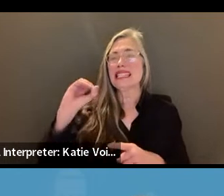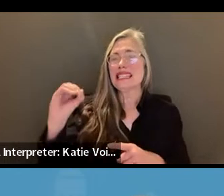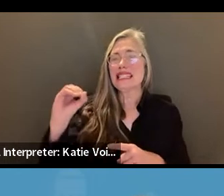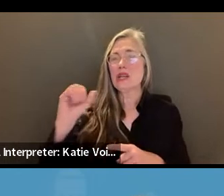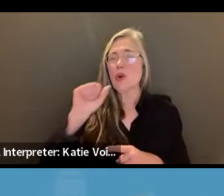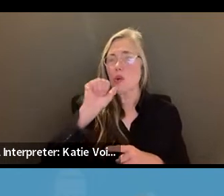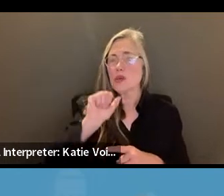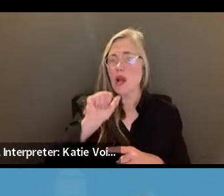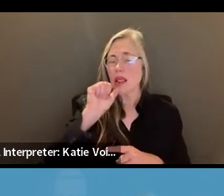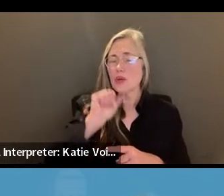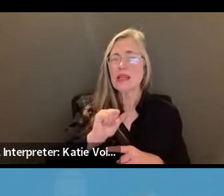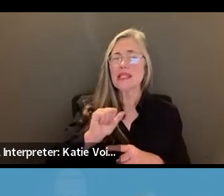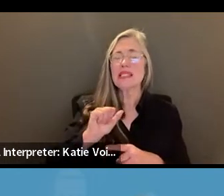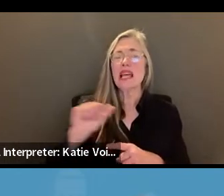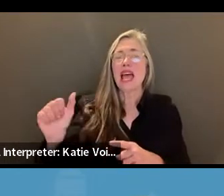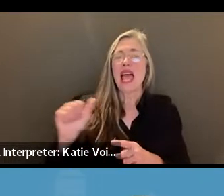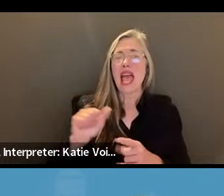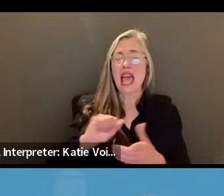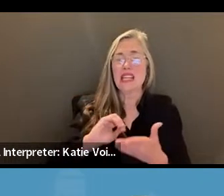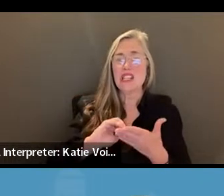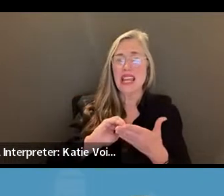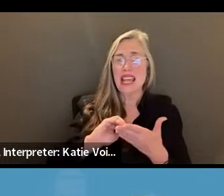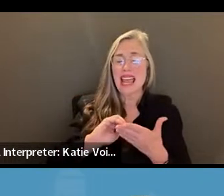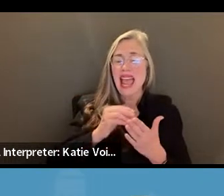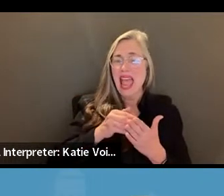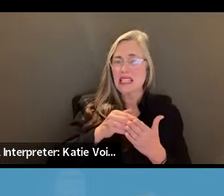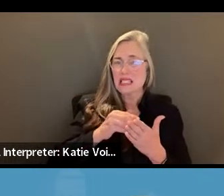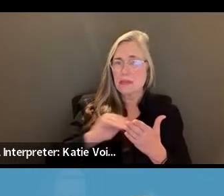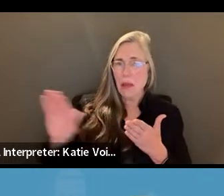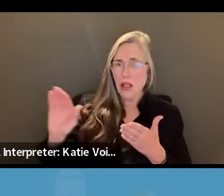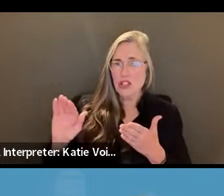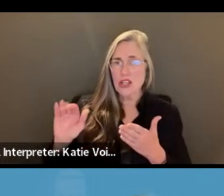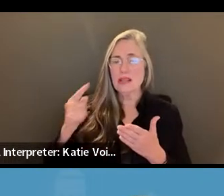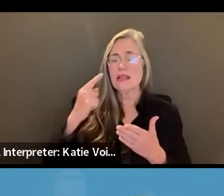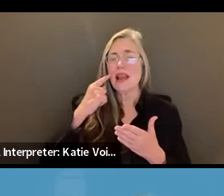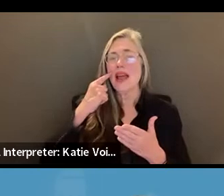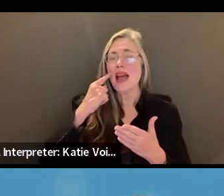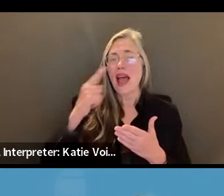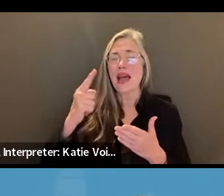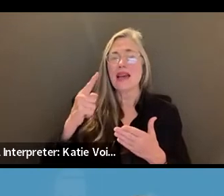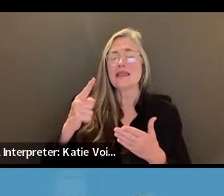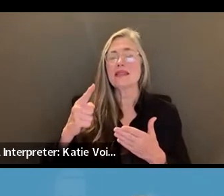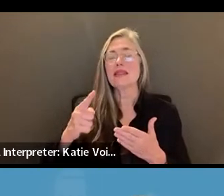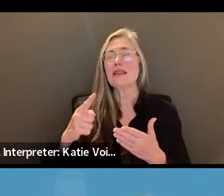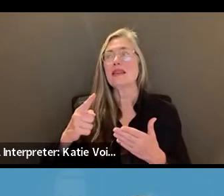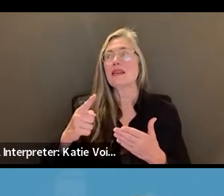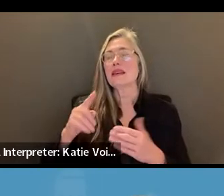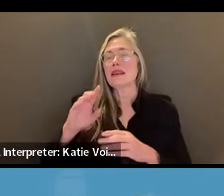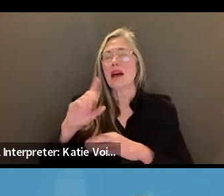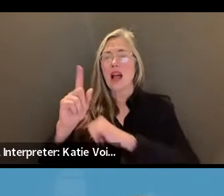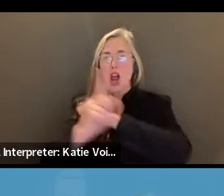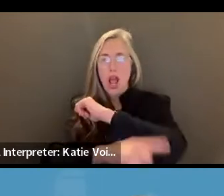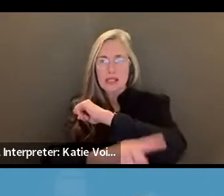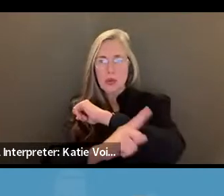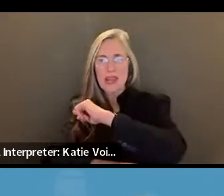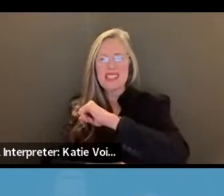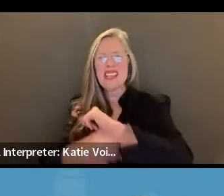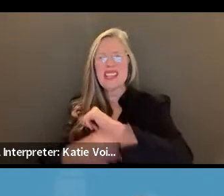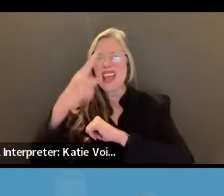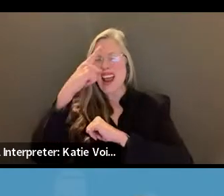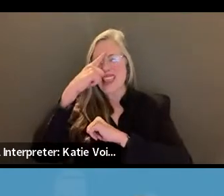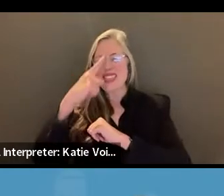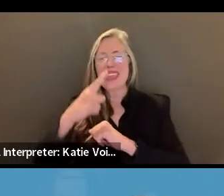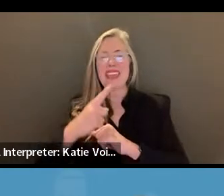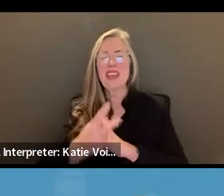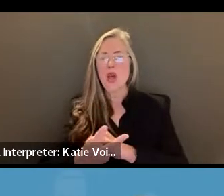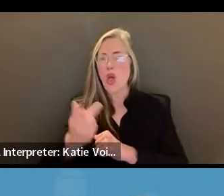and expulsion as a consequence. And I think I conflated the two. And so I wanted to be clear in this